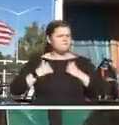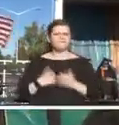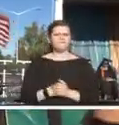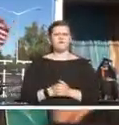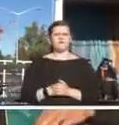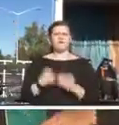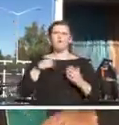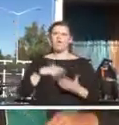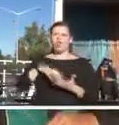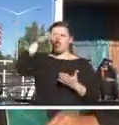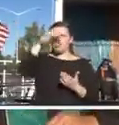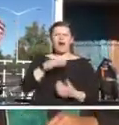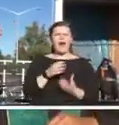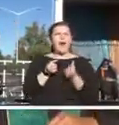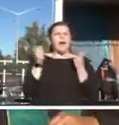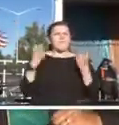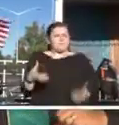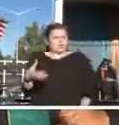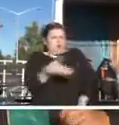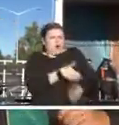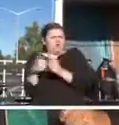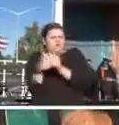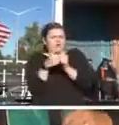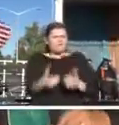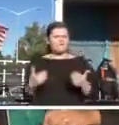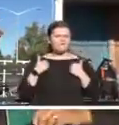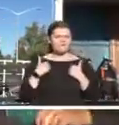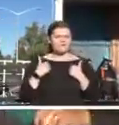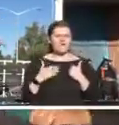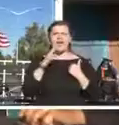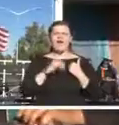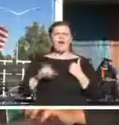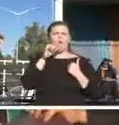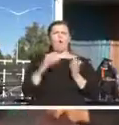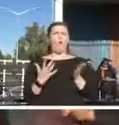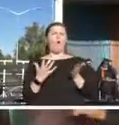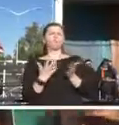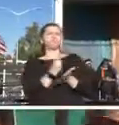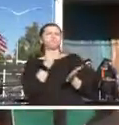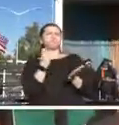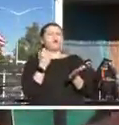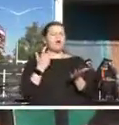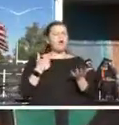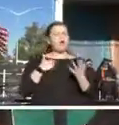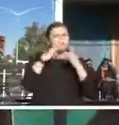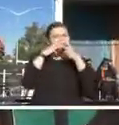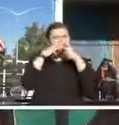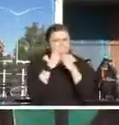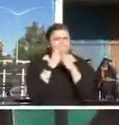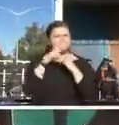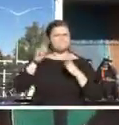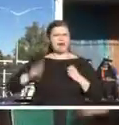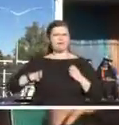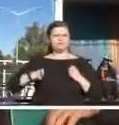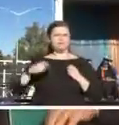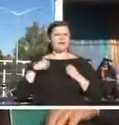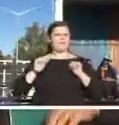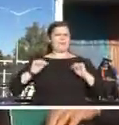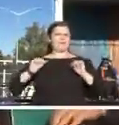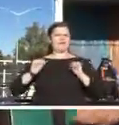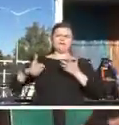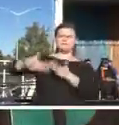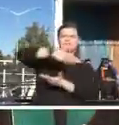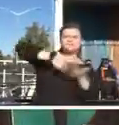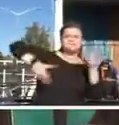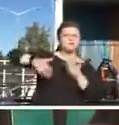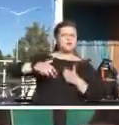of togetherness and how we should not take that for granted, our ability to be together. We miss being with